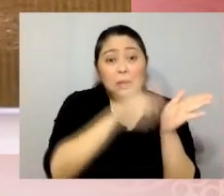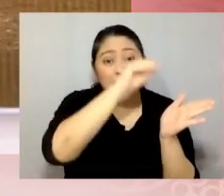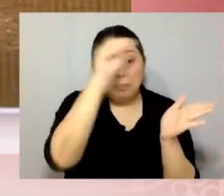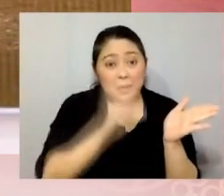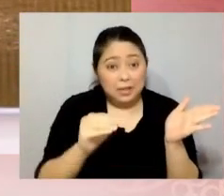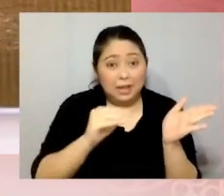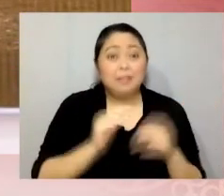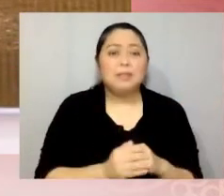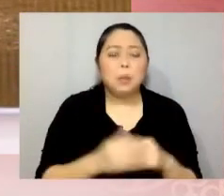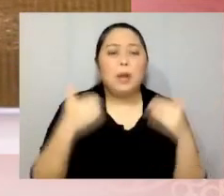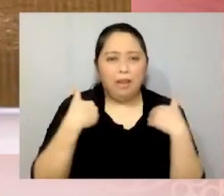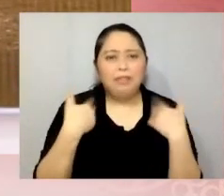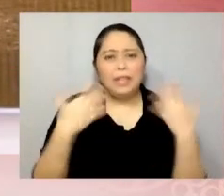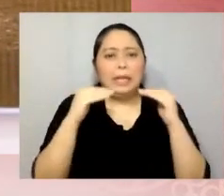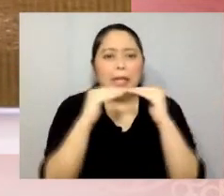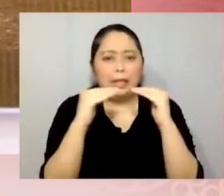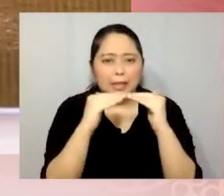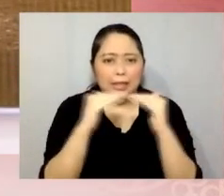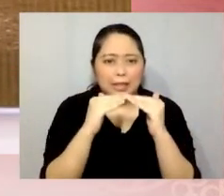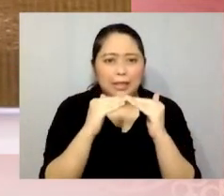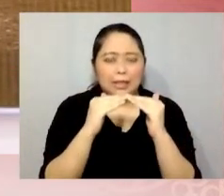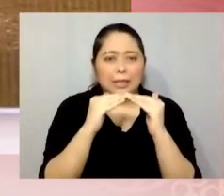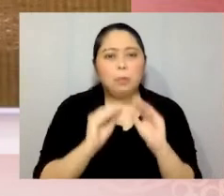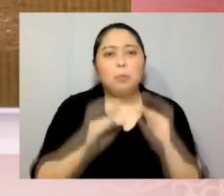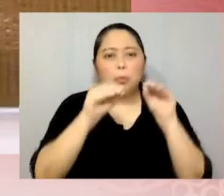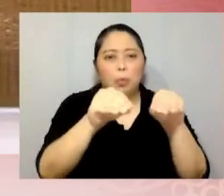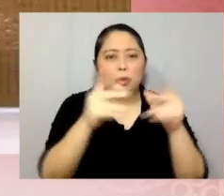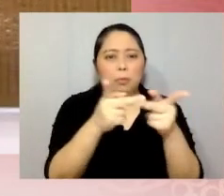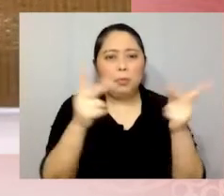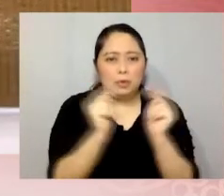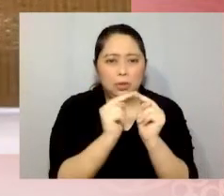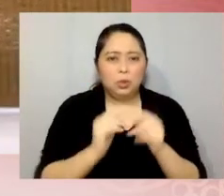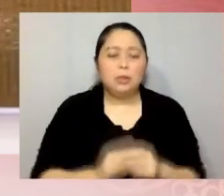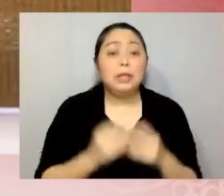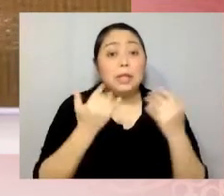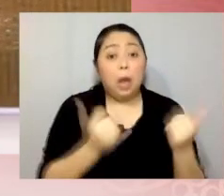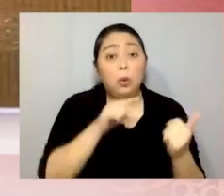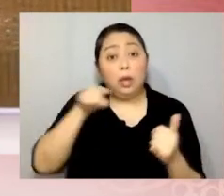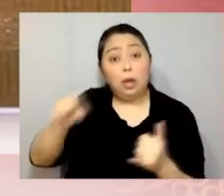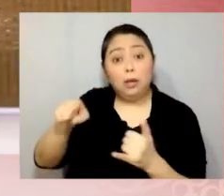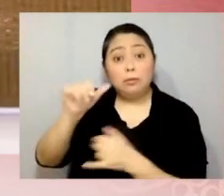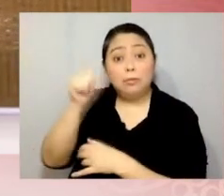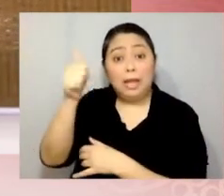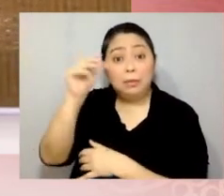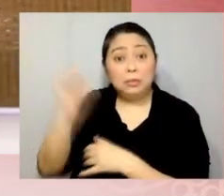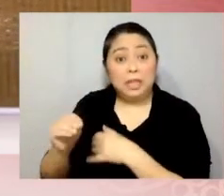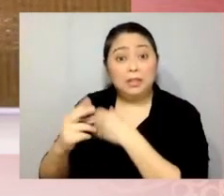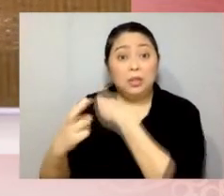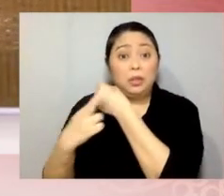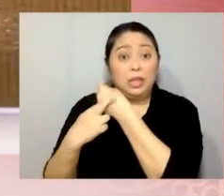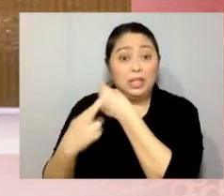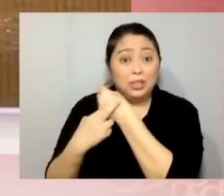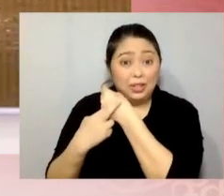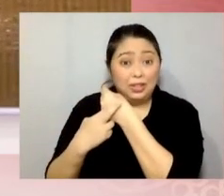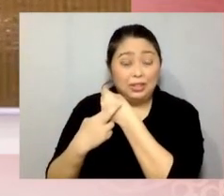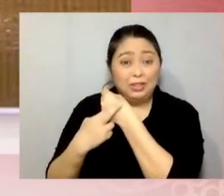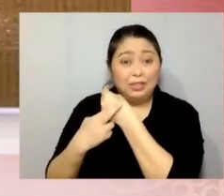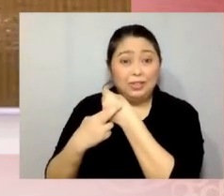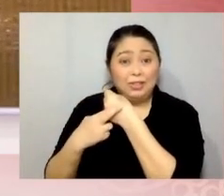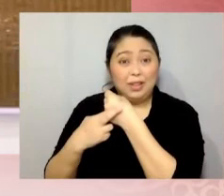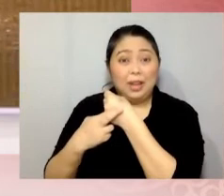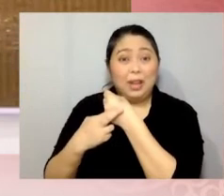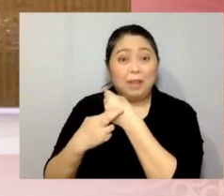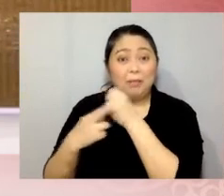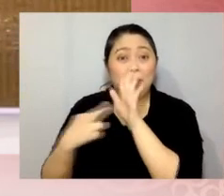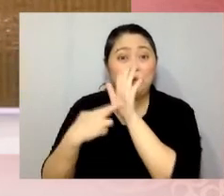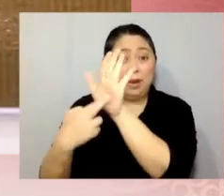have a proportional number of seats in the parliament. The reserved seats will also allow our marginalized